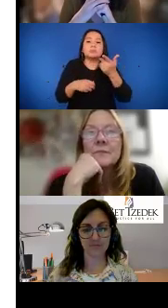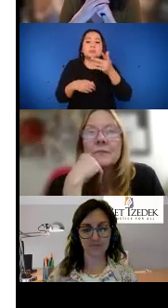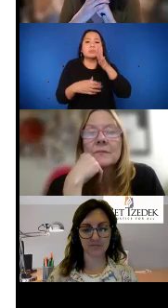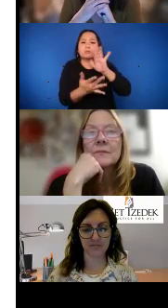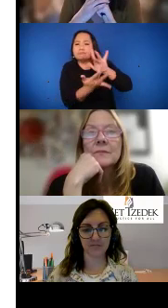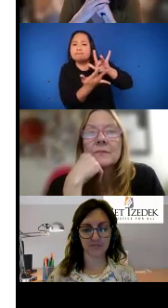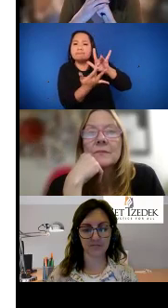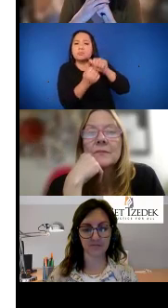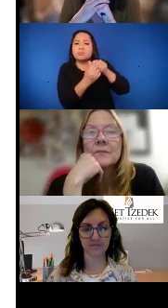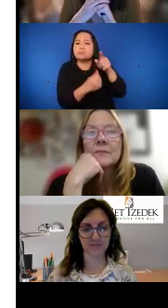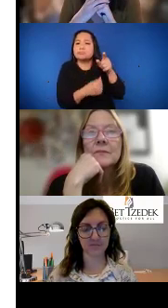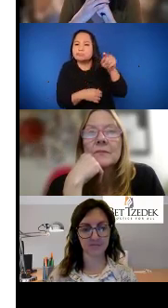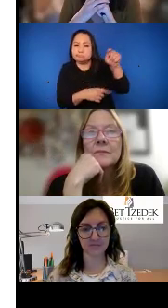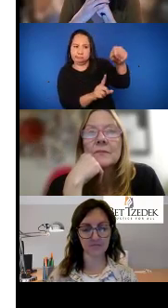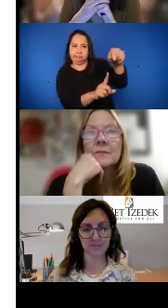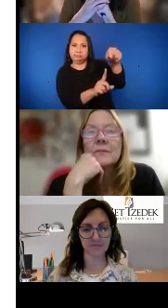But